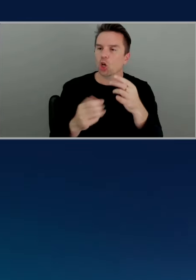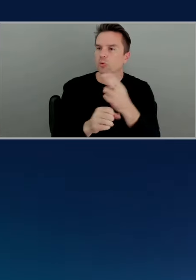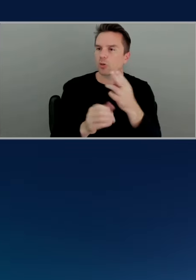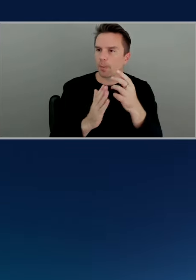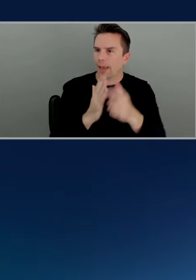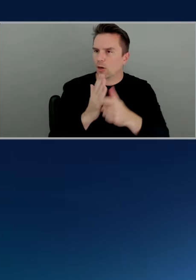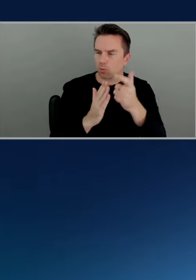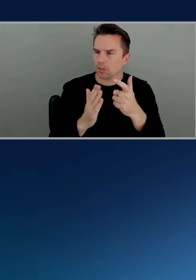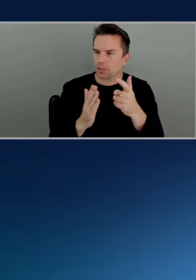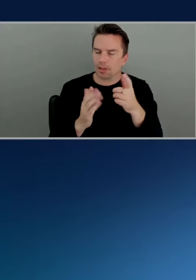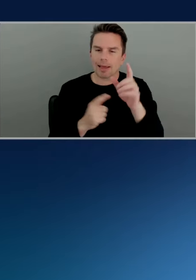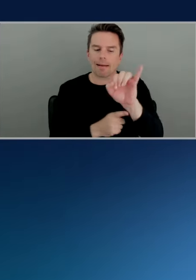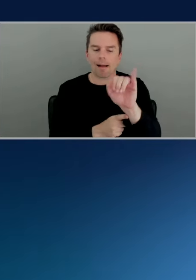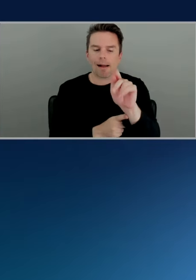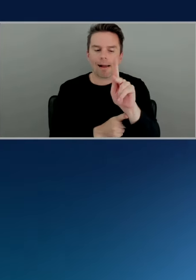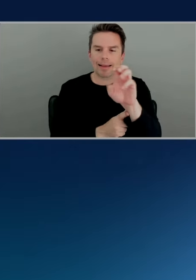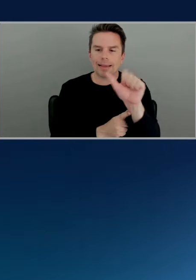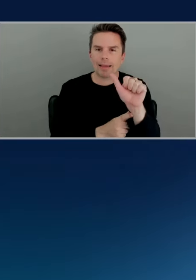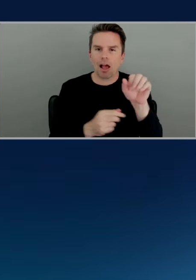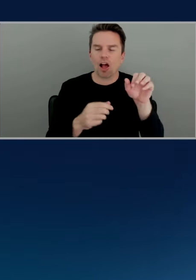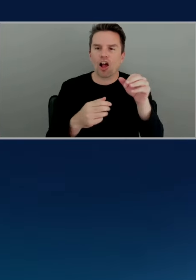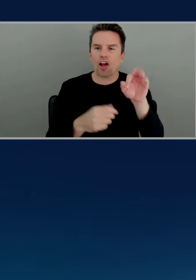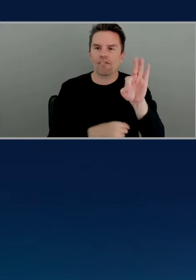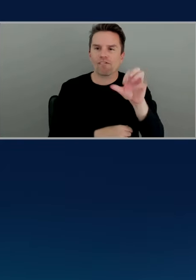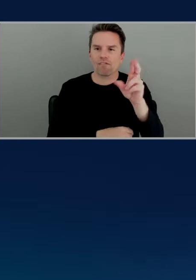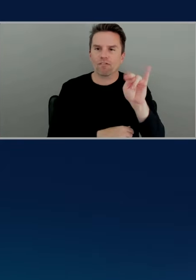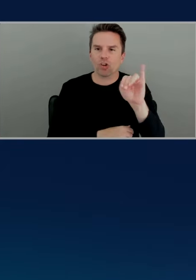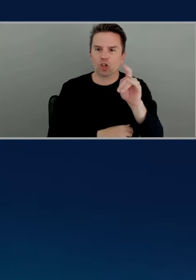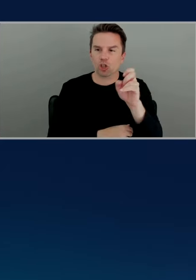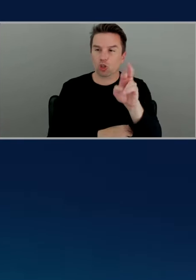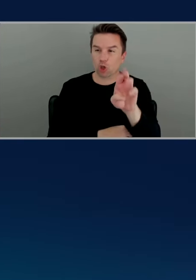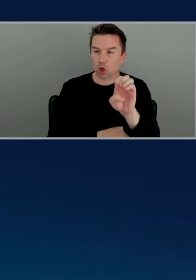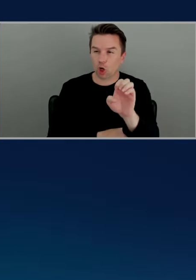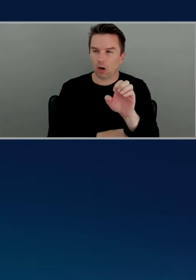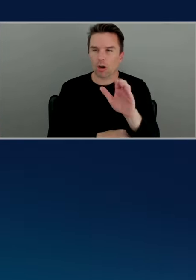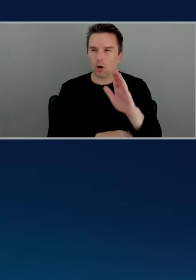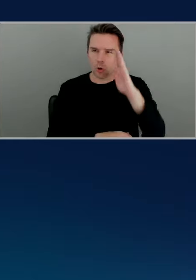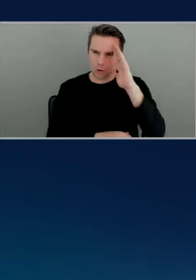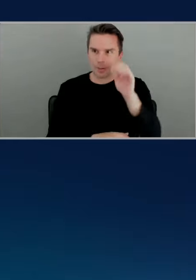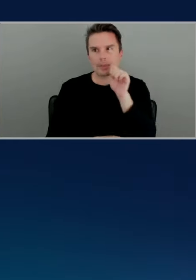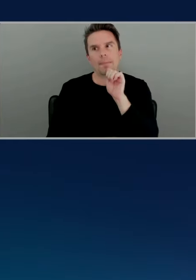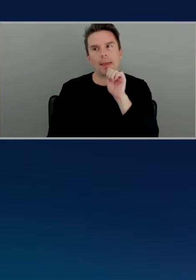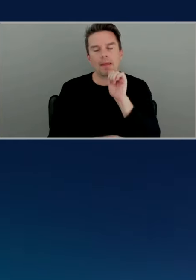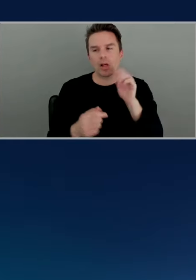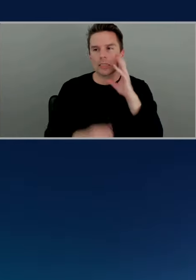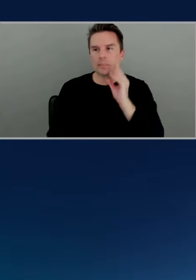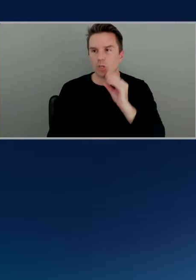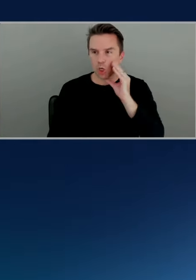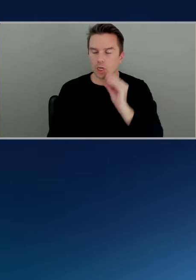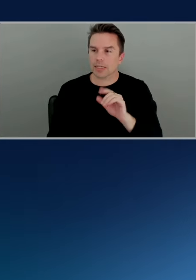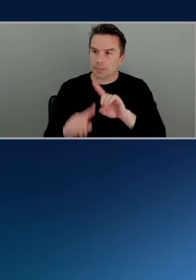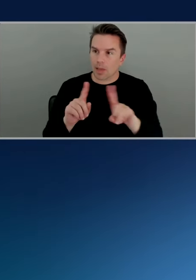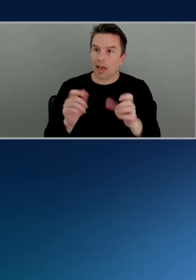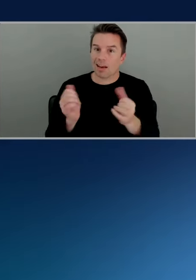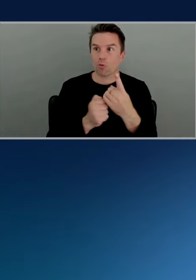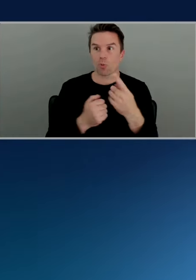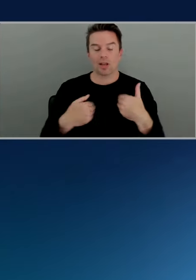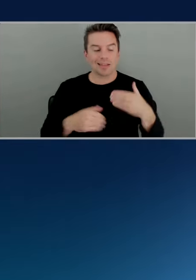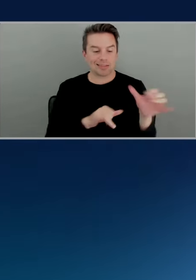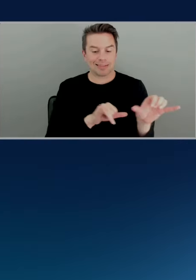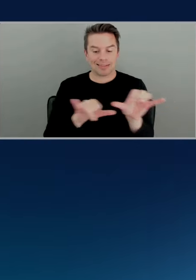Yeah. But everyone has the same questions, like, do I need my own wrenches or anything to do this? And do you really want to